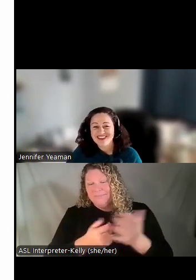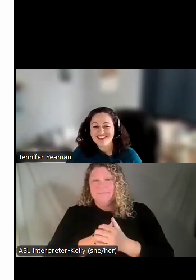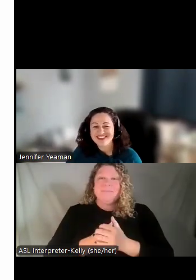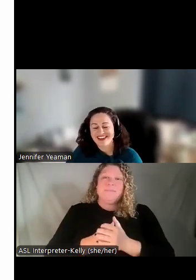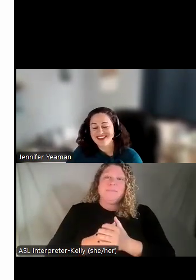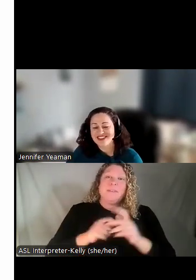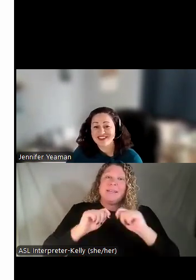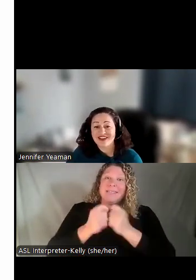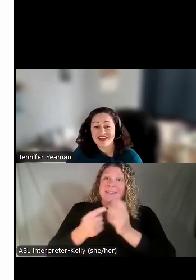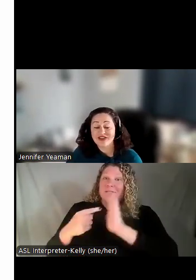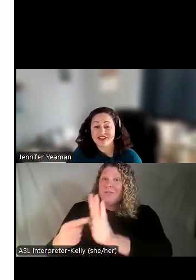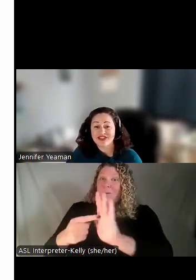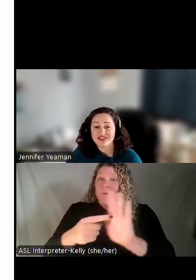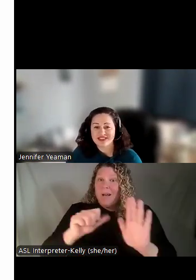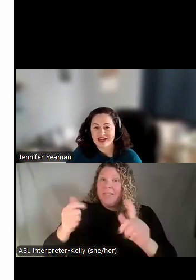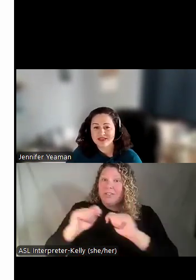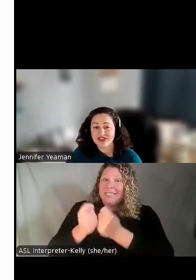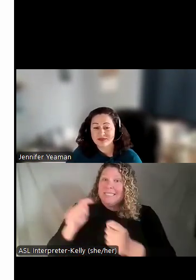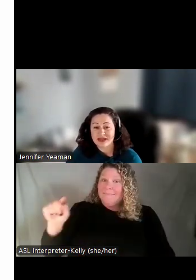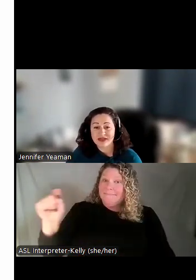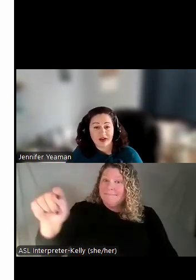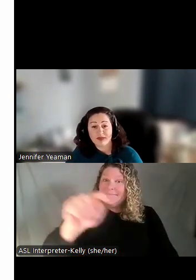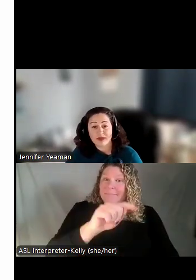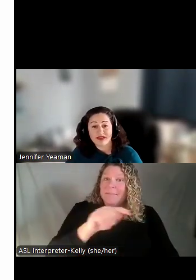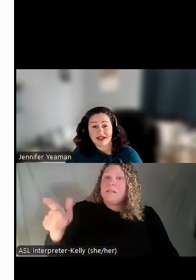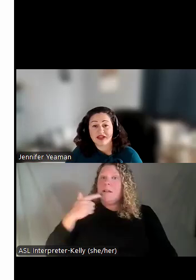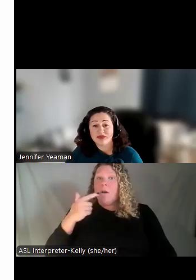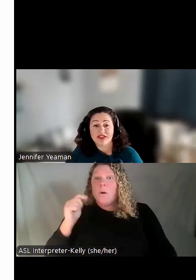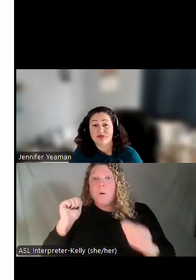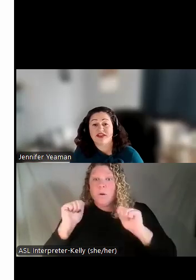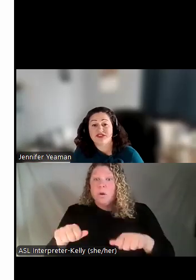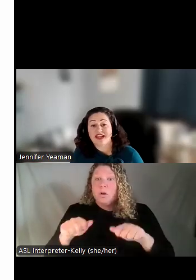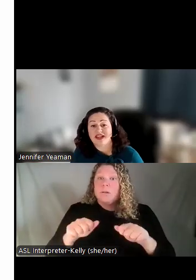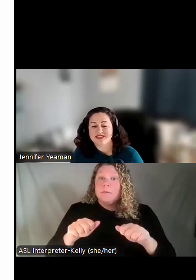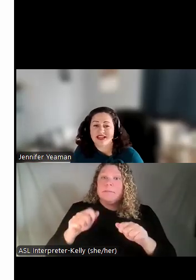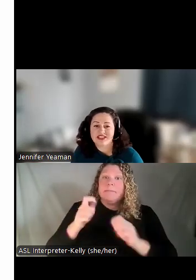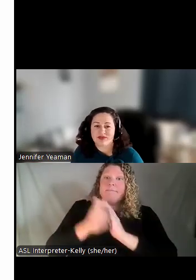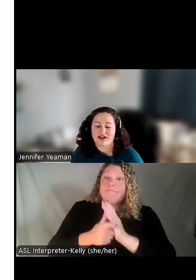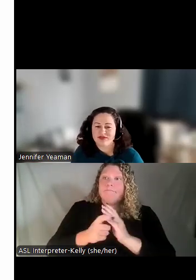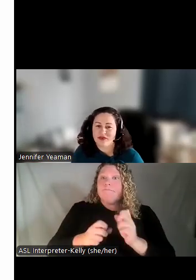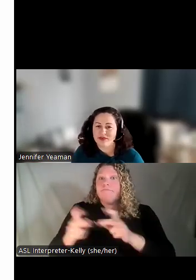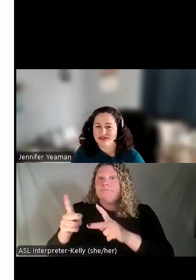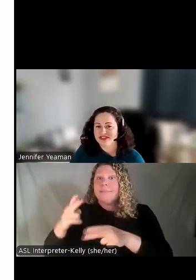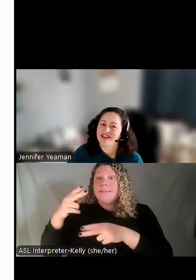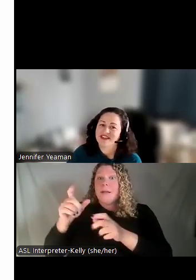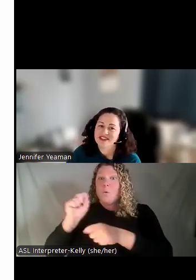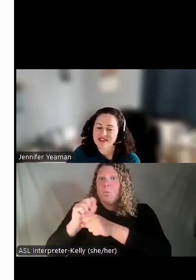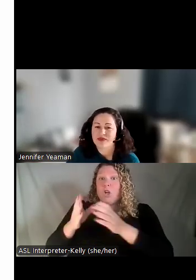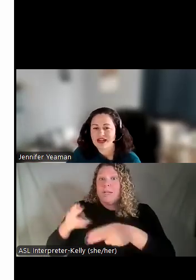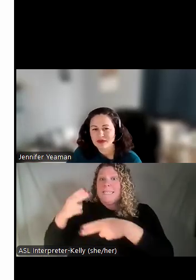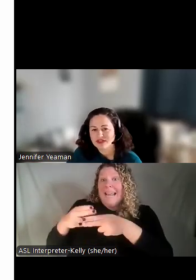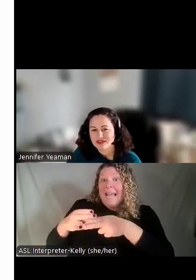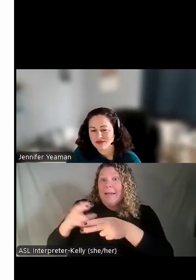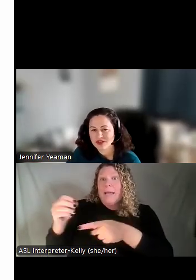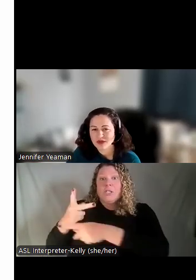to other team members, they also learned about other features, such as maybe auto-populating the employee supervisor names and supervisor phone numbers. So